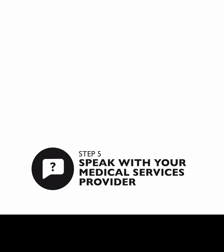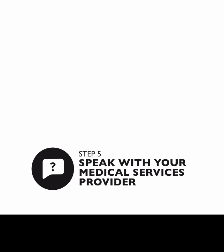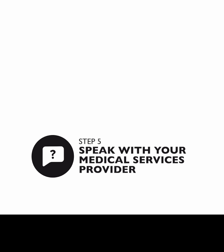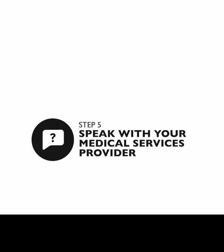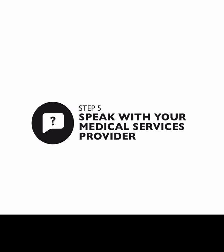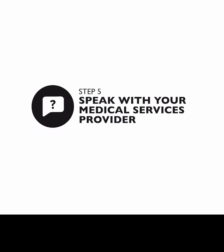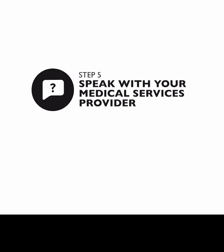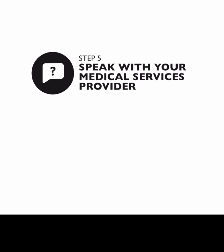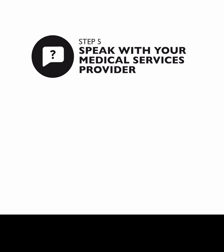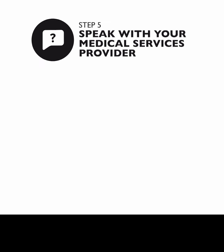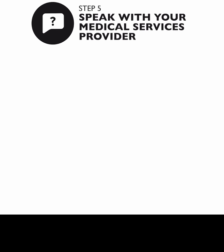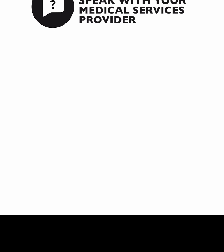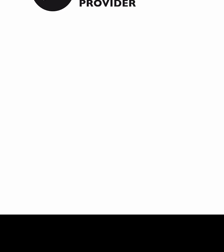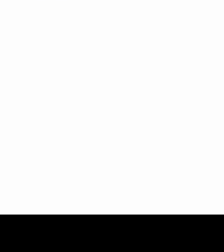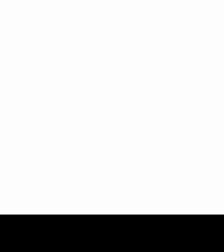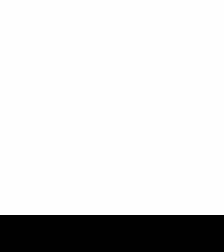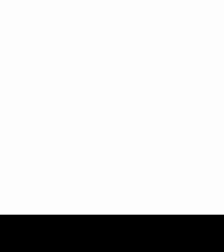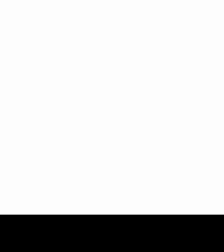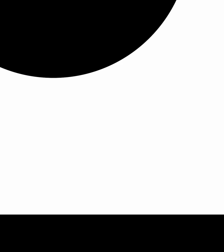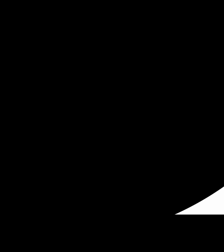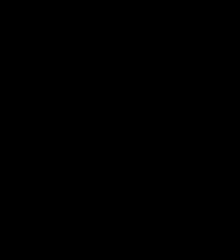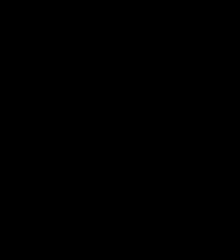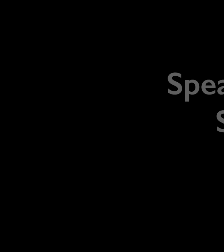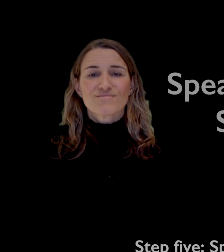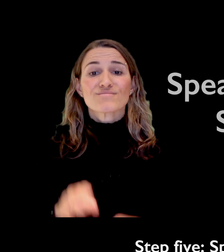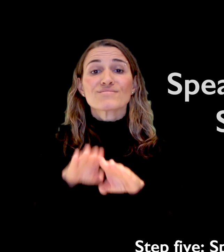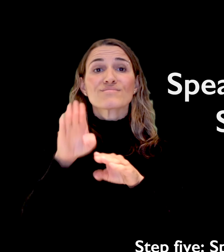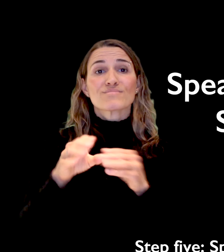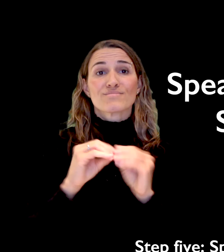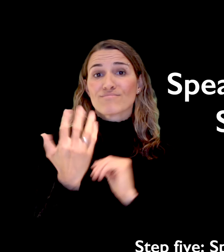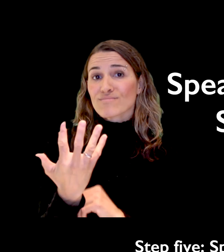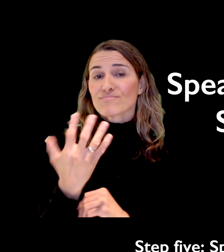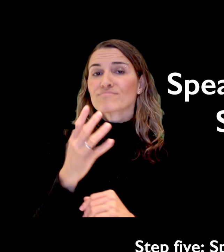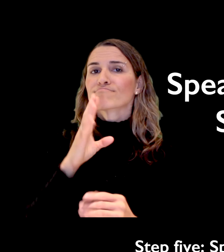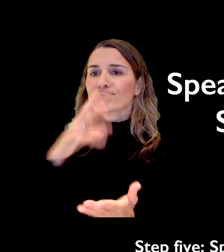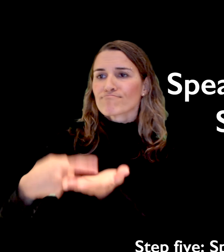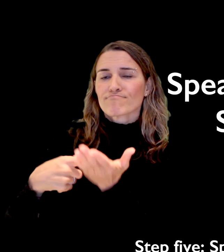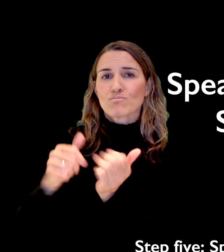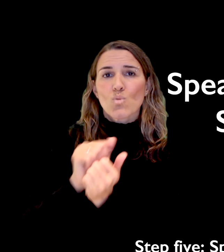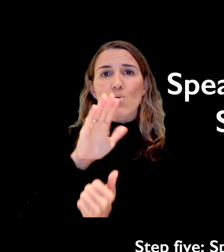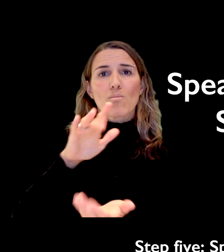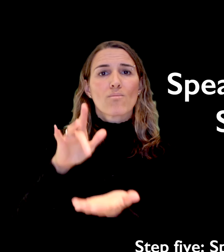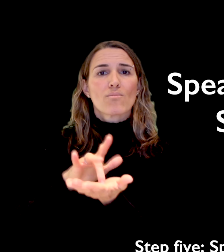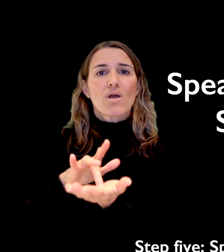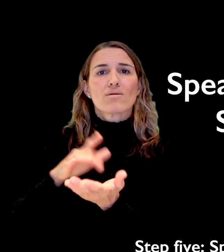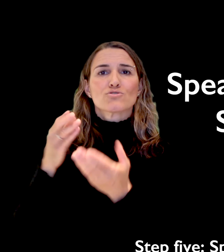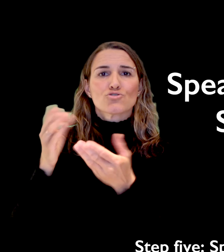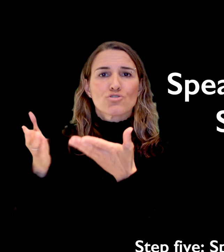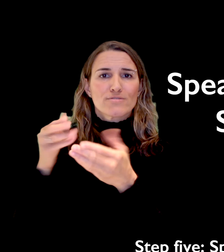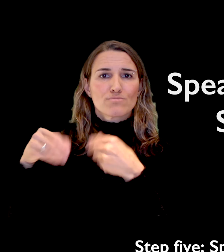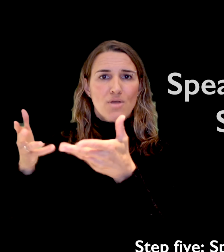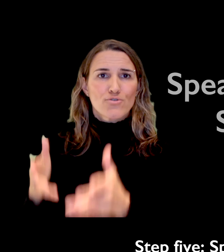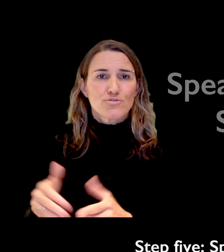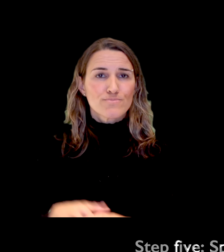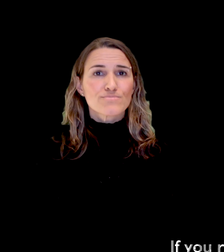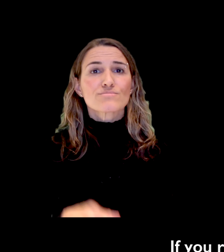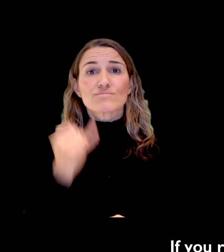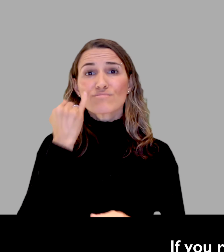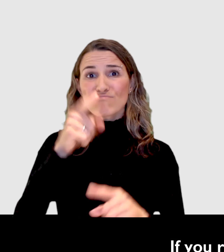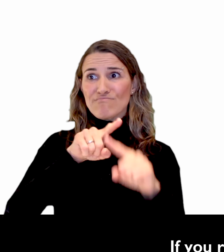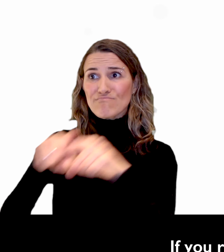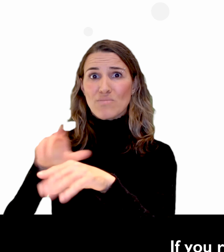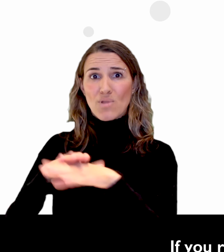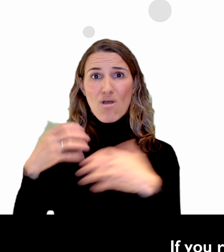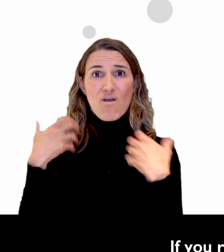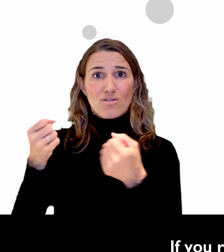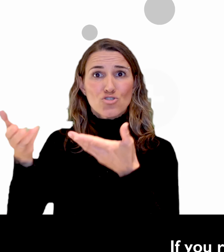a plan, ready your documents, speak with your medical services provider. Following the steps